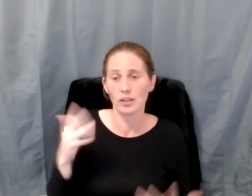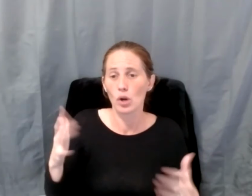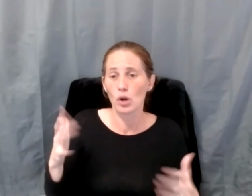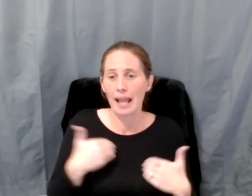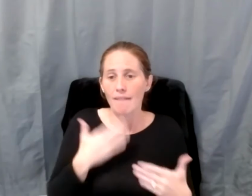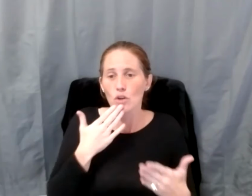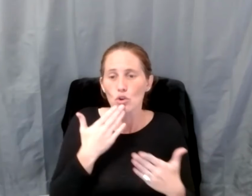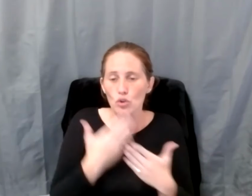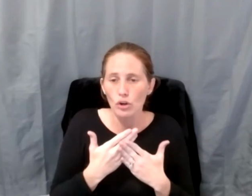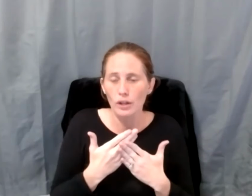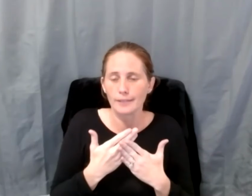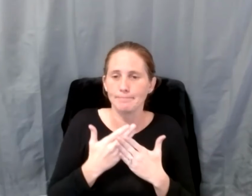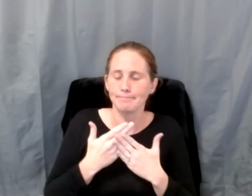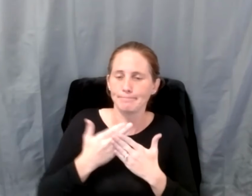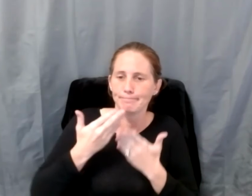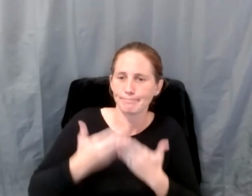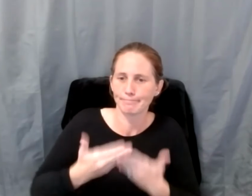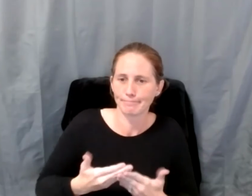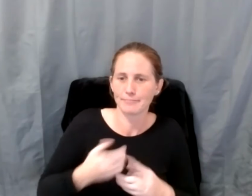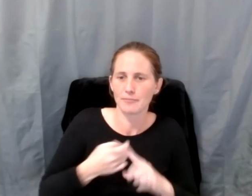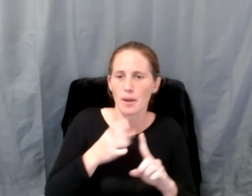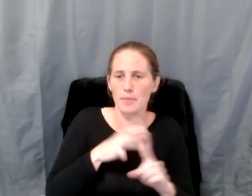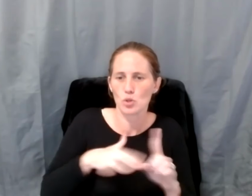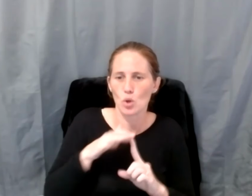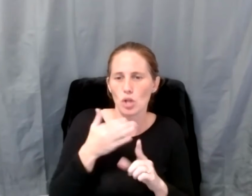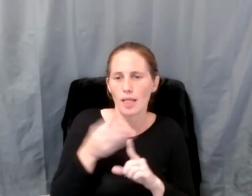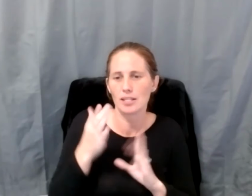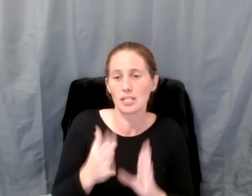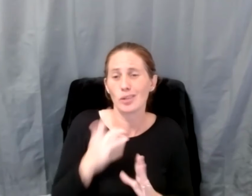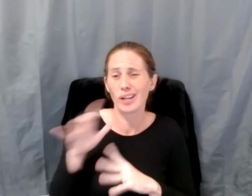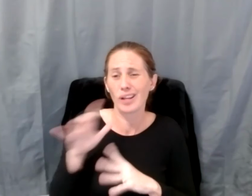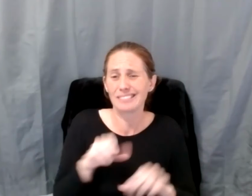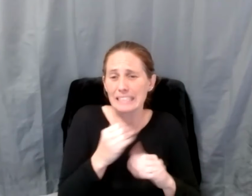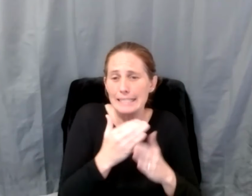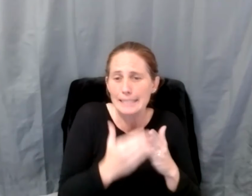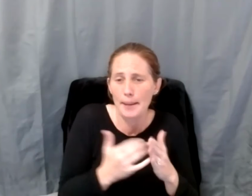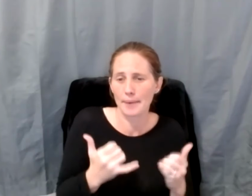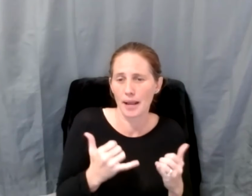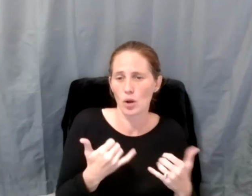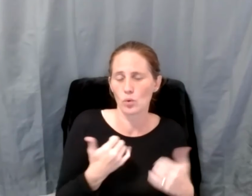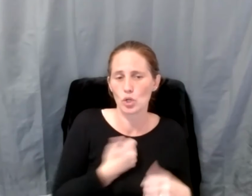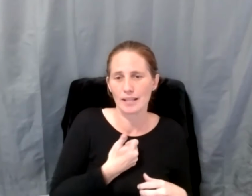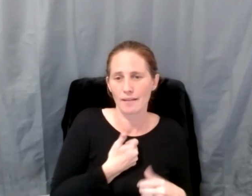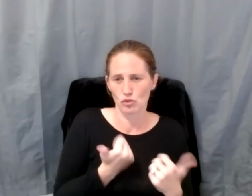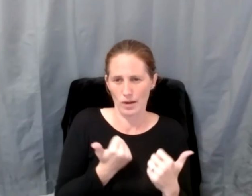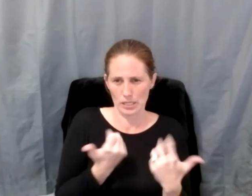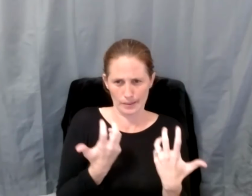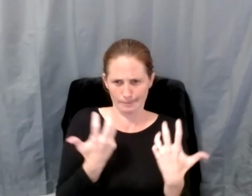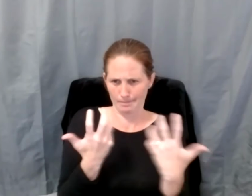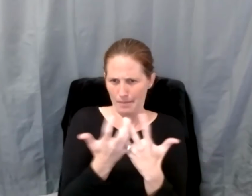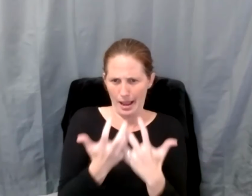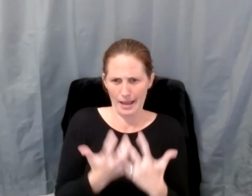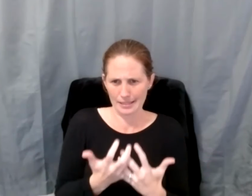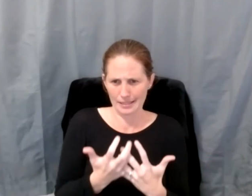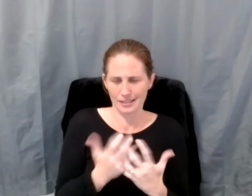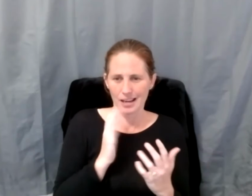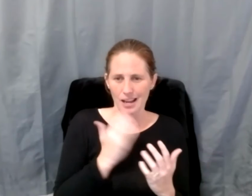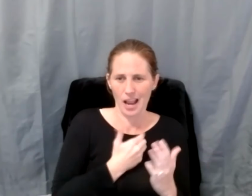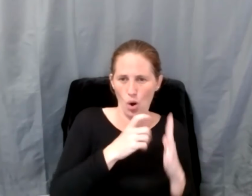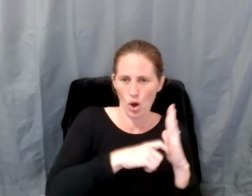social anthropologists and anthropologists more generally. We're undertaking some of that for ourselves now and trying to marry and match our archaeological